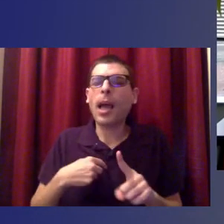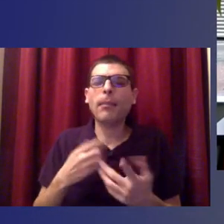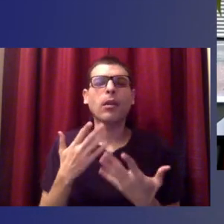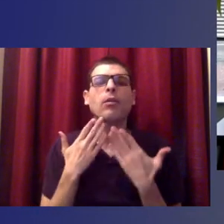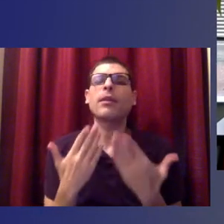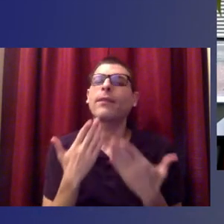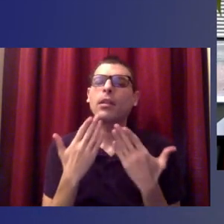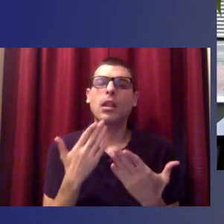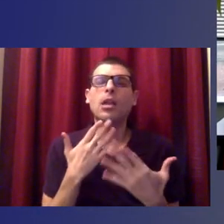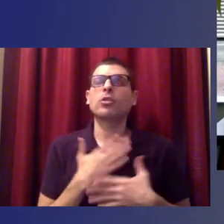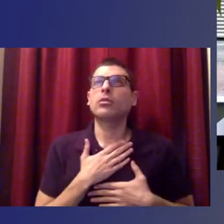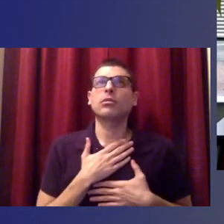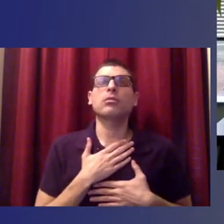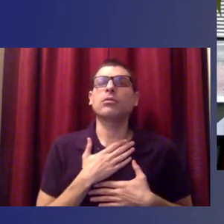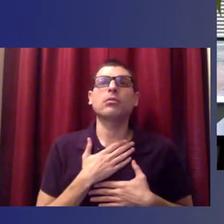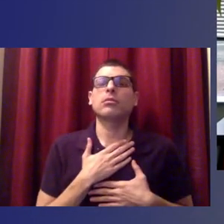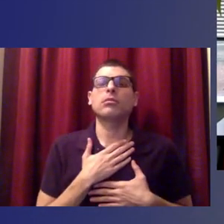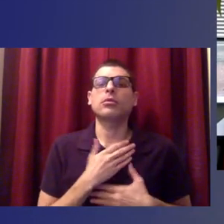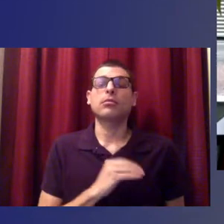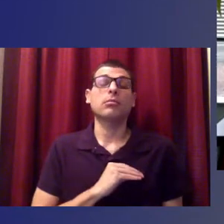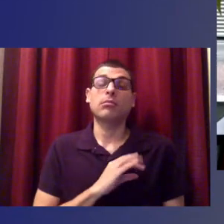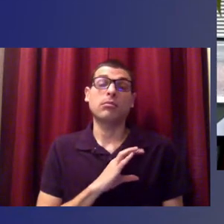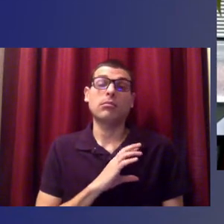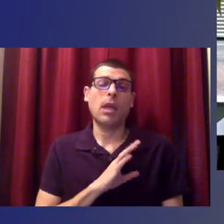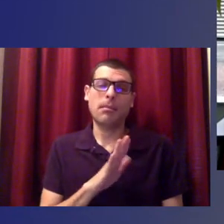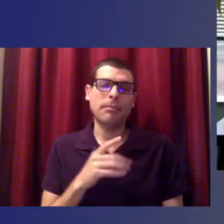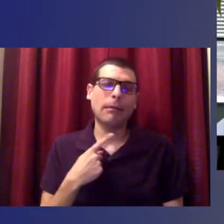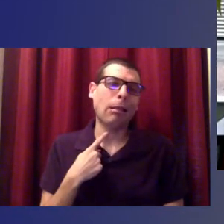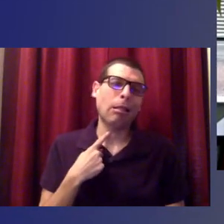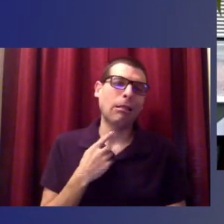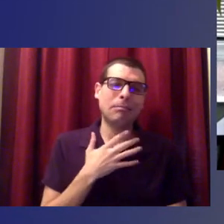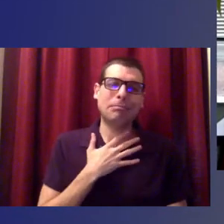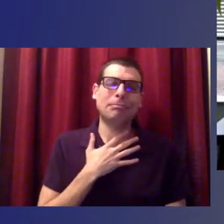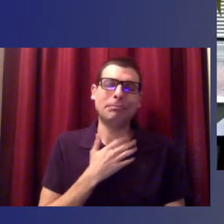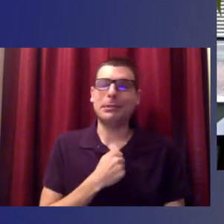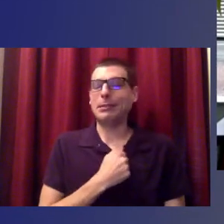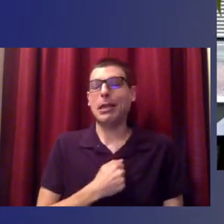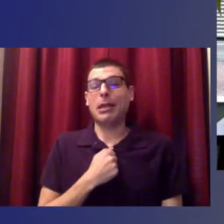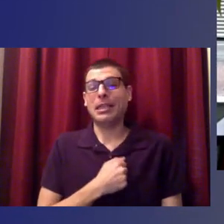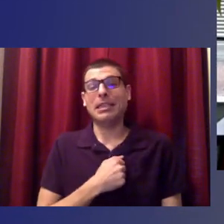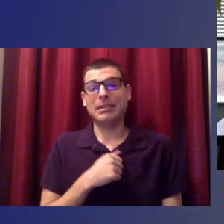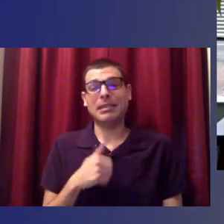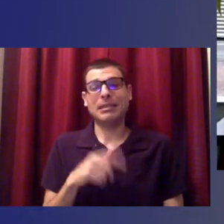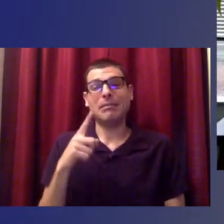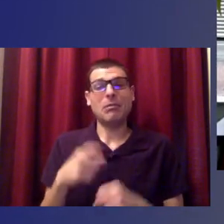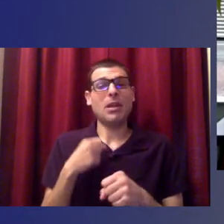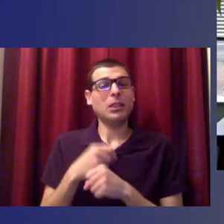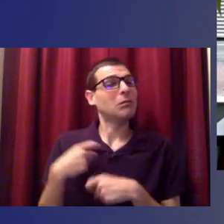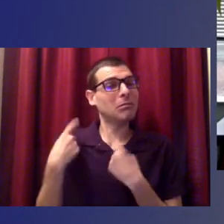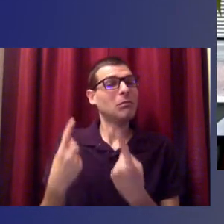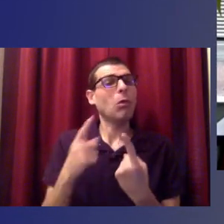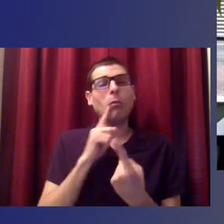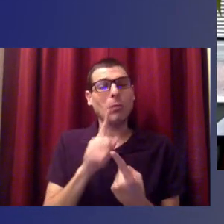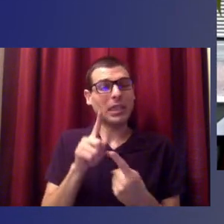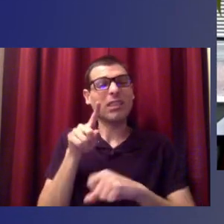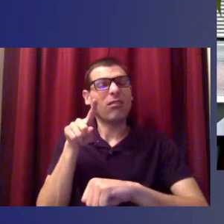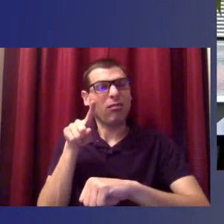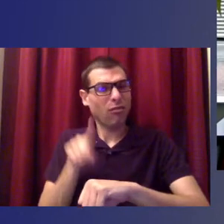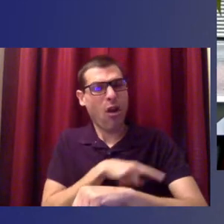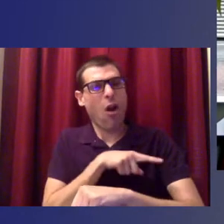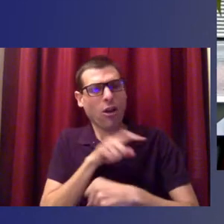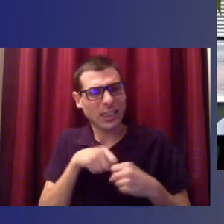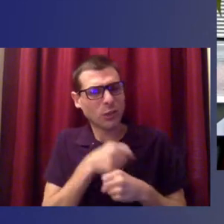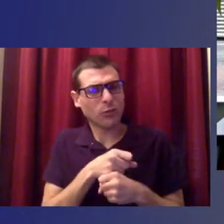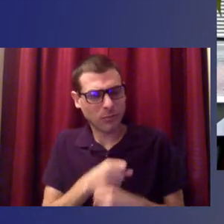I'm honored. Sorry. Yeah. It's been a long year. I'm honored to get to work